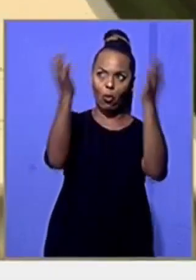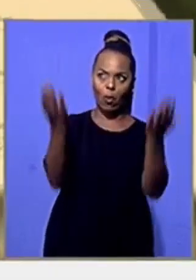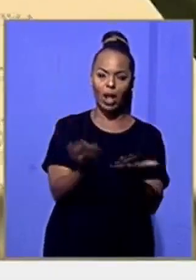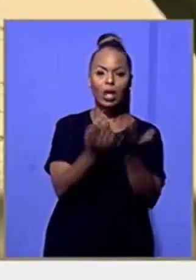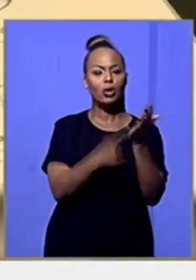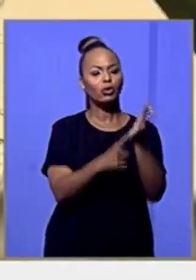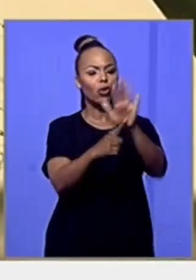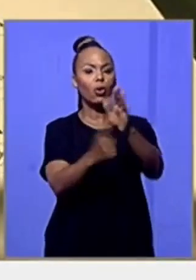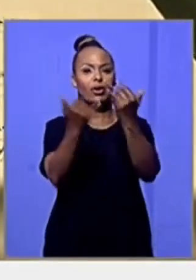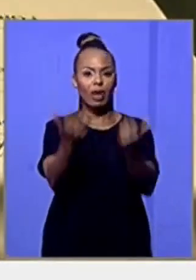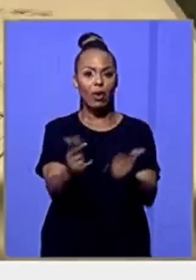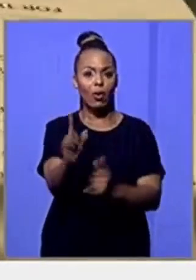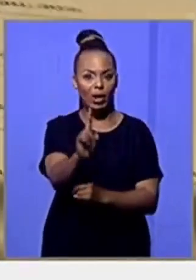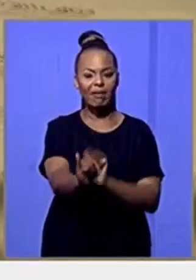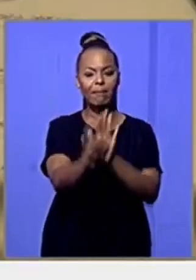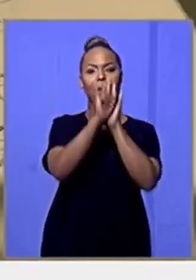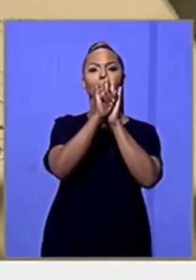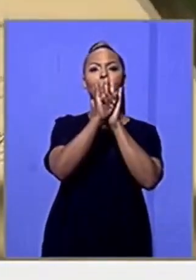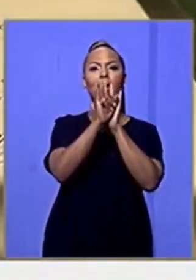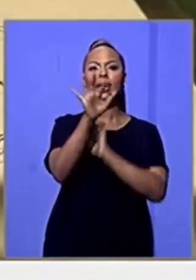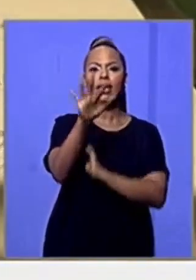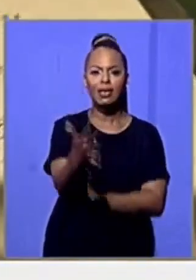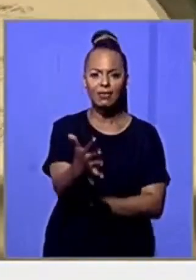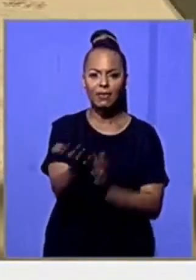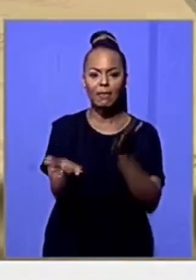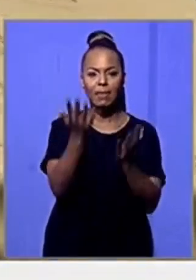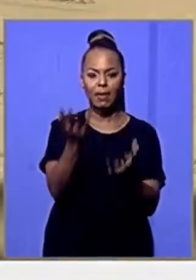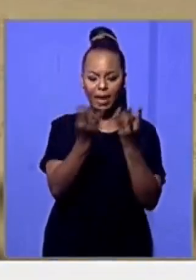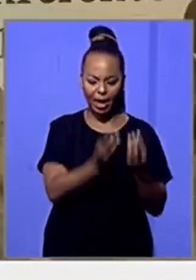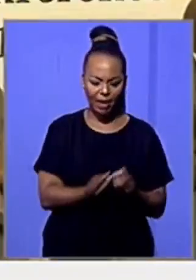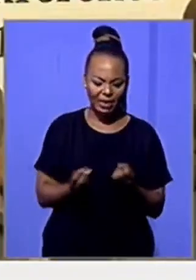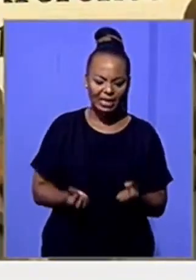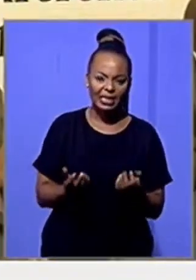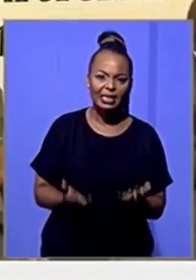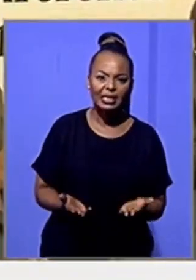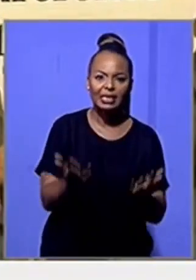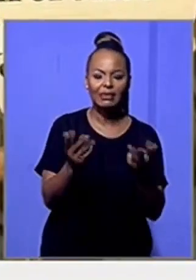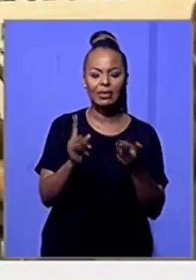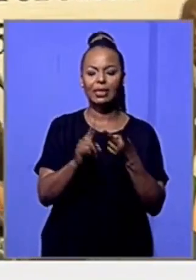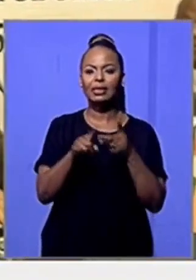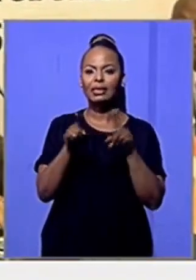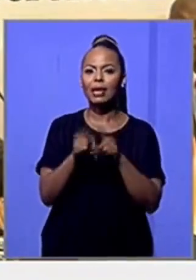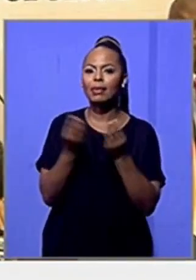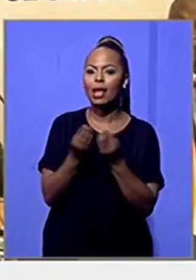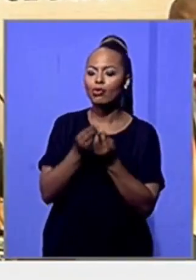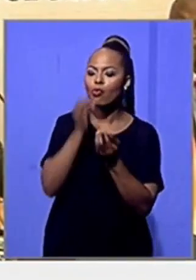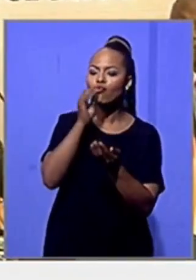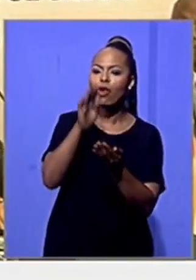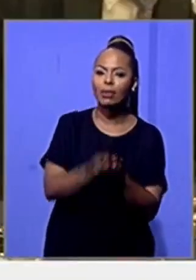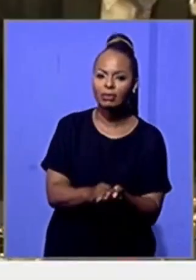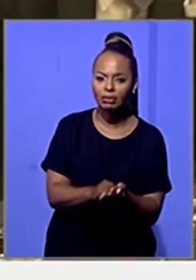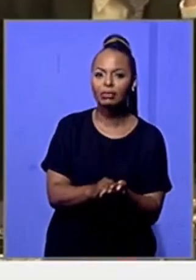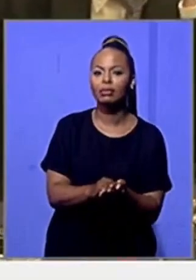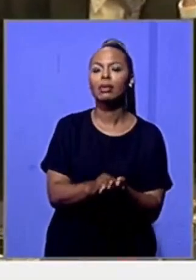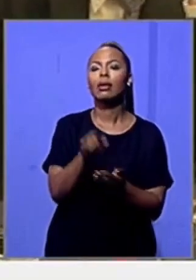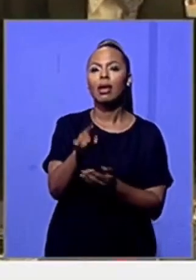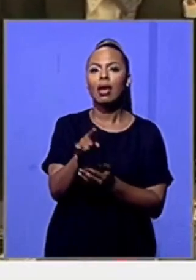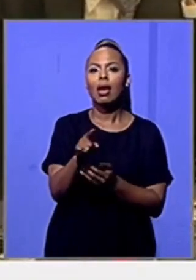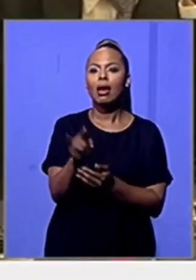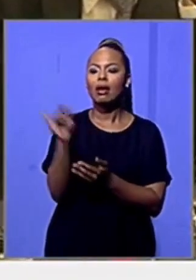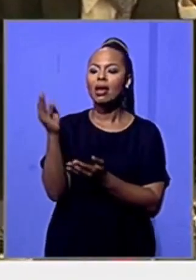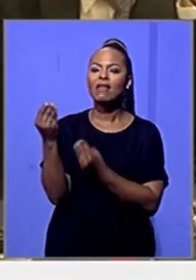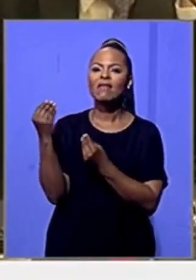gore ge le gore o na le di-services le dilo tse o di producang go na le bareki